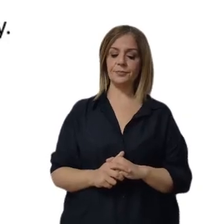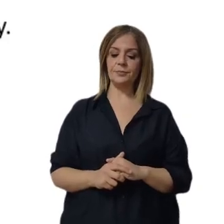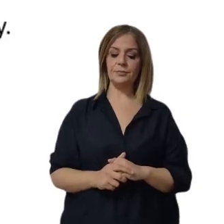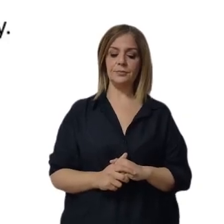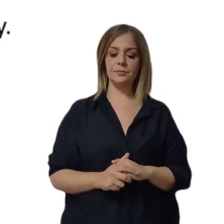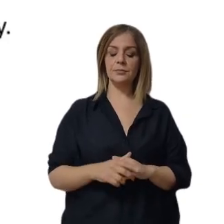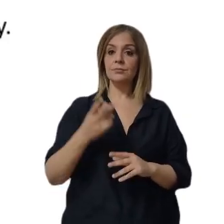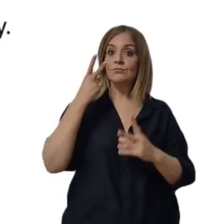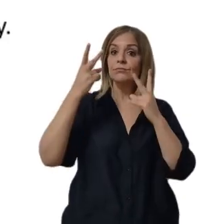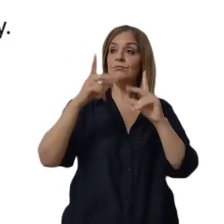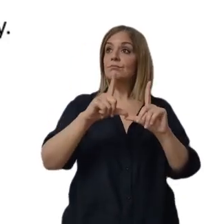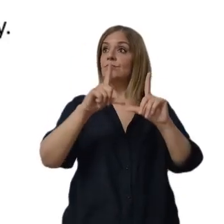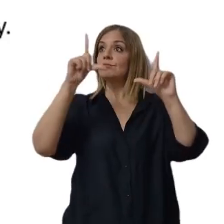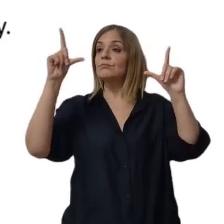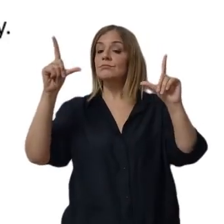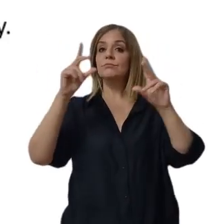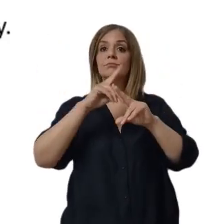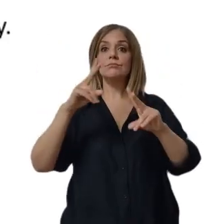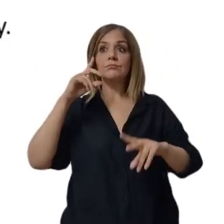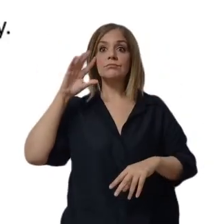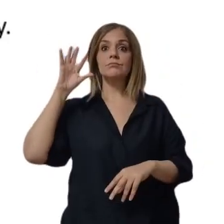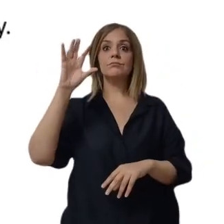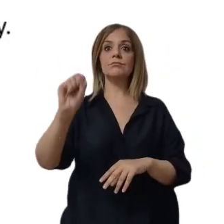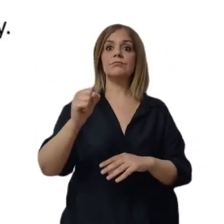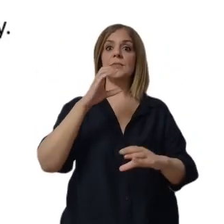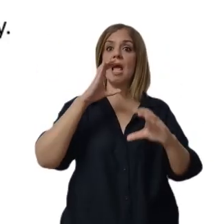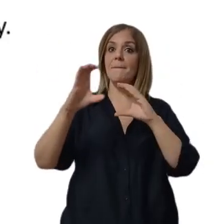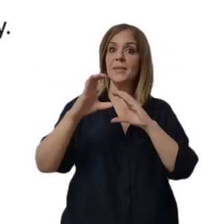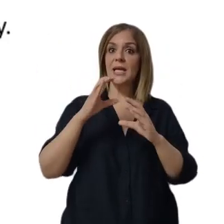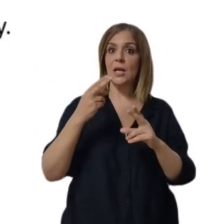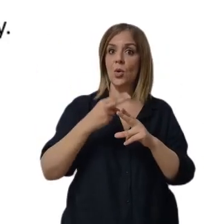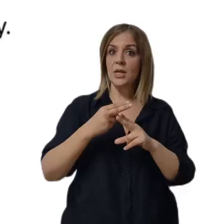have a visible and easy to understand communication.